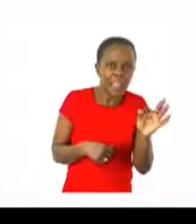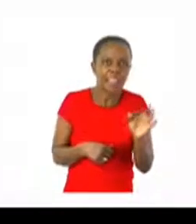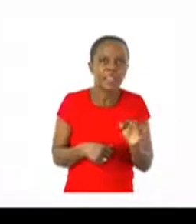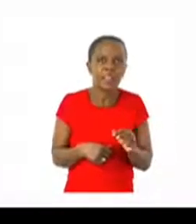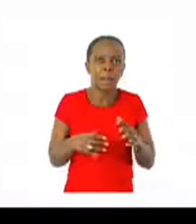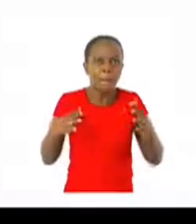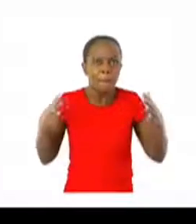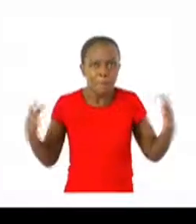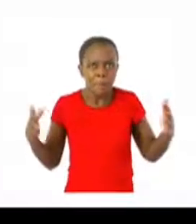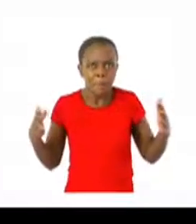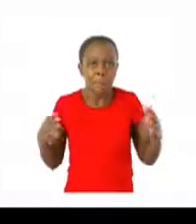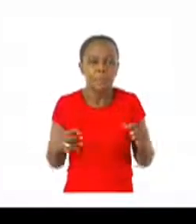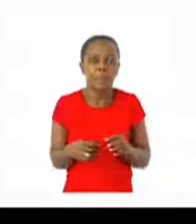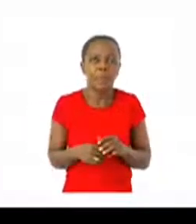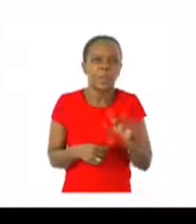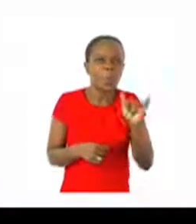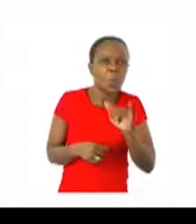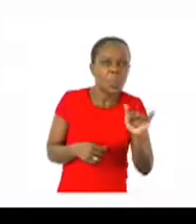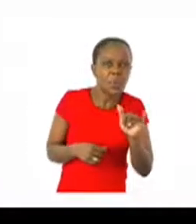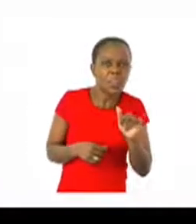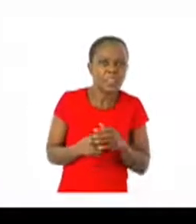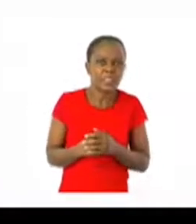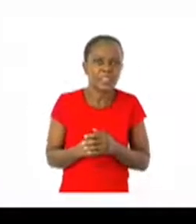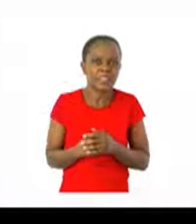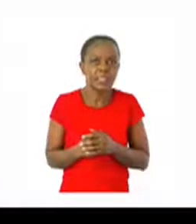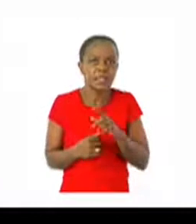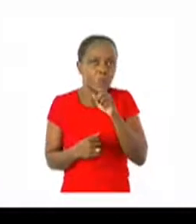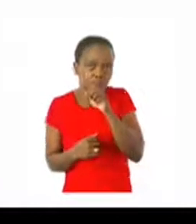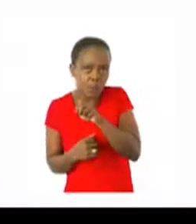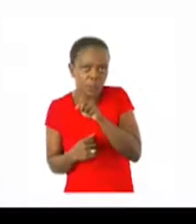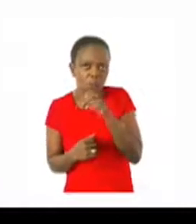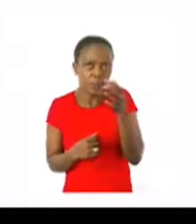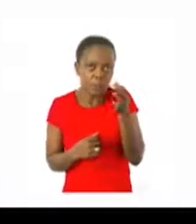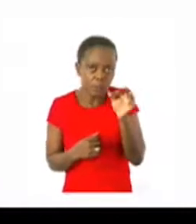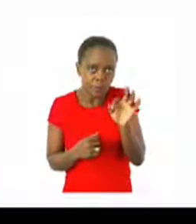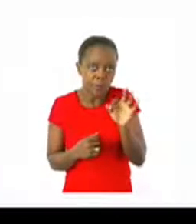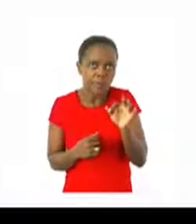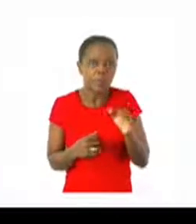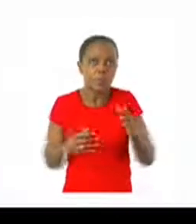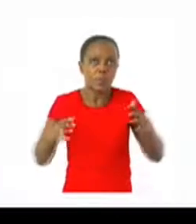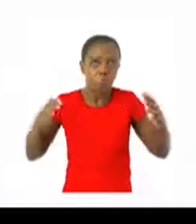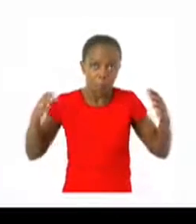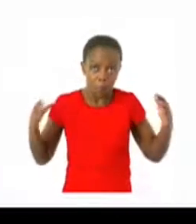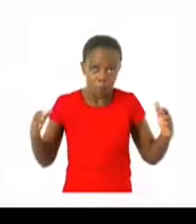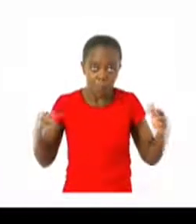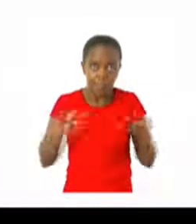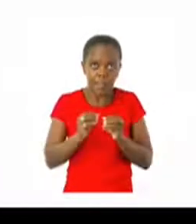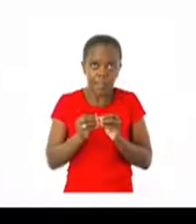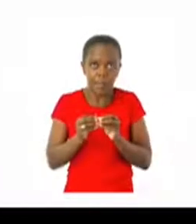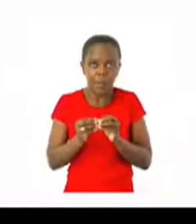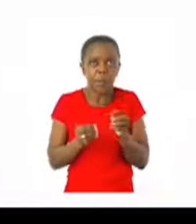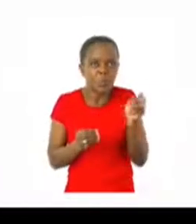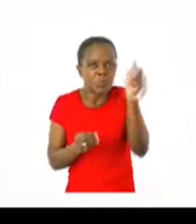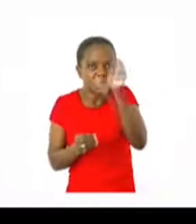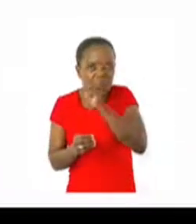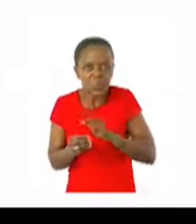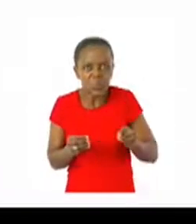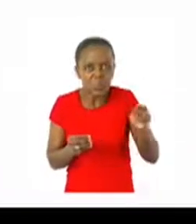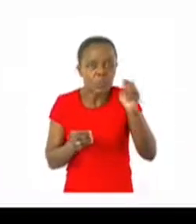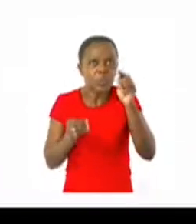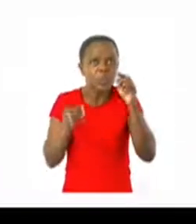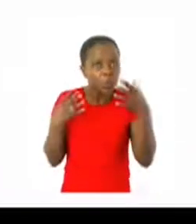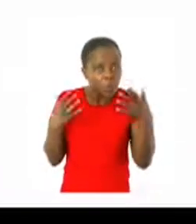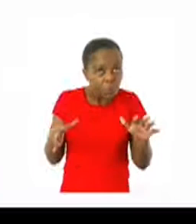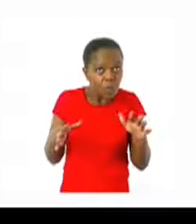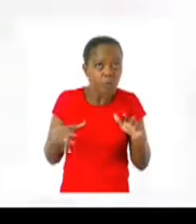number? The bigger number is 19. You see there's a circle there that is already drawn for us. My friend here